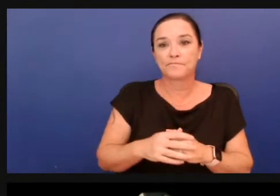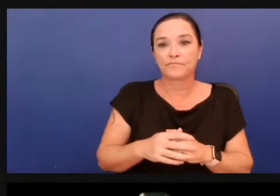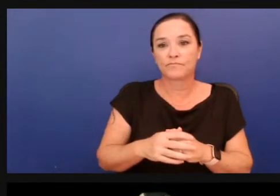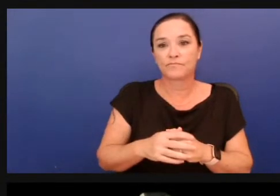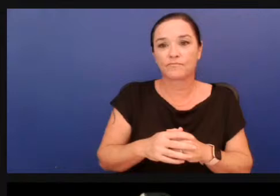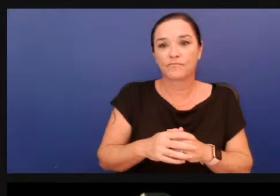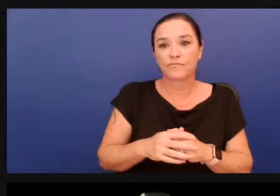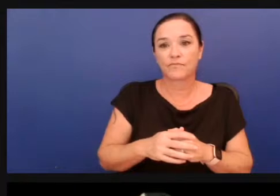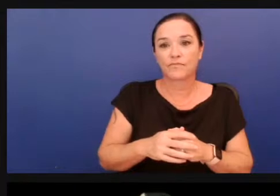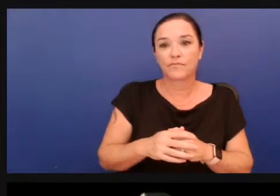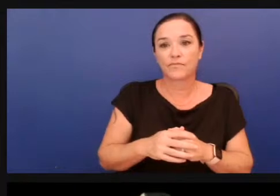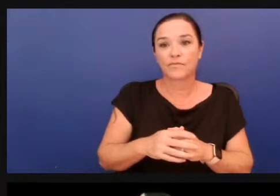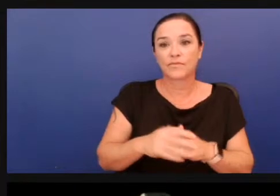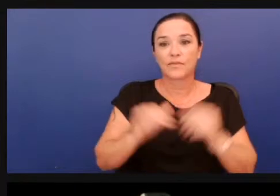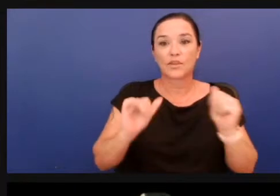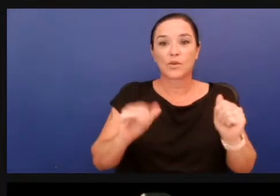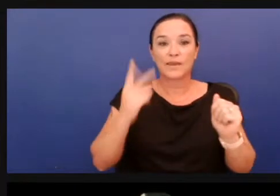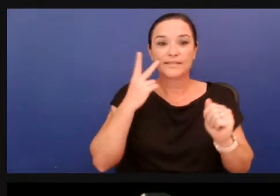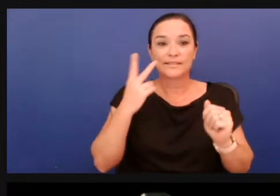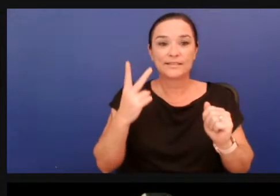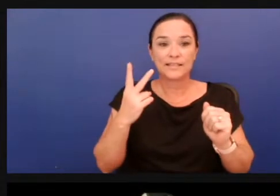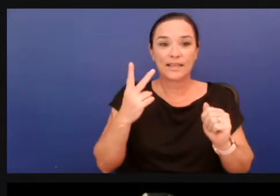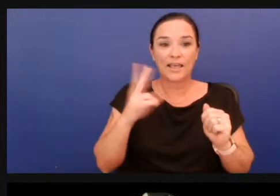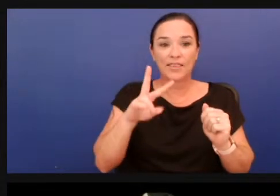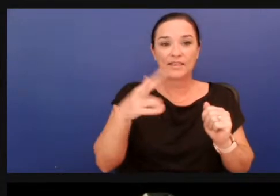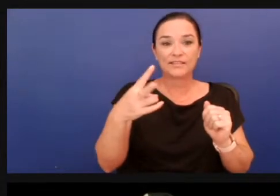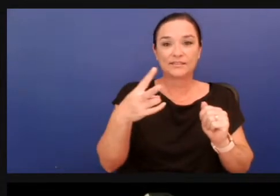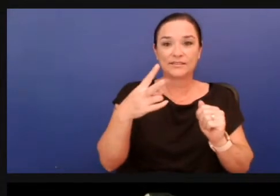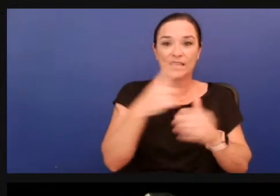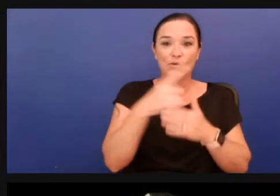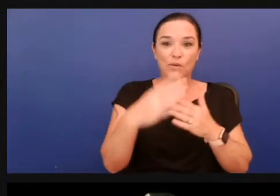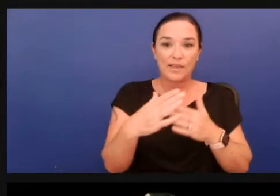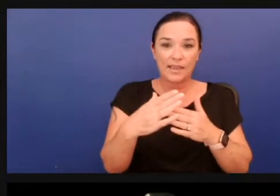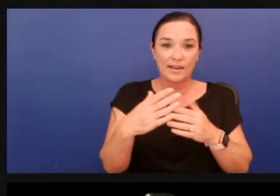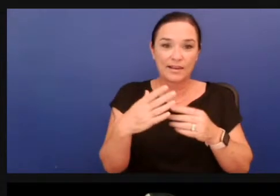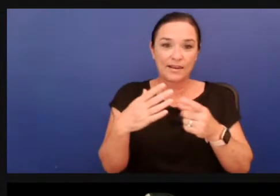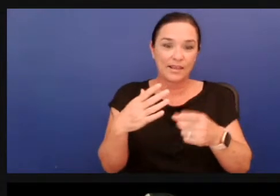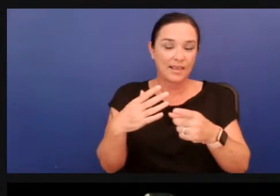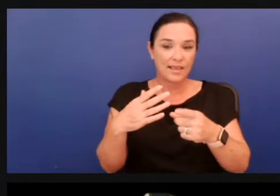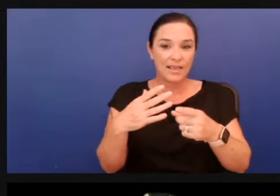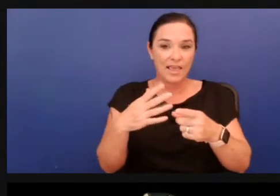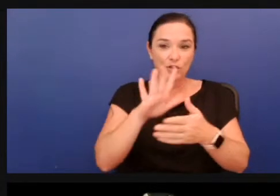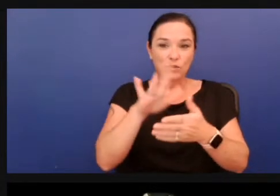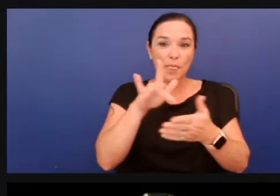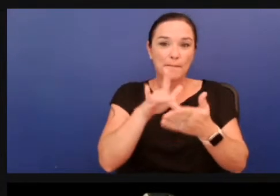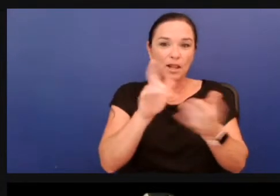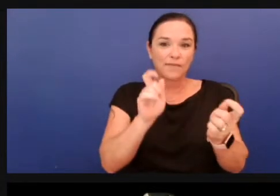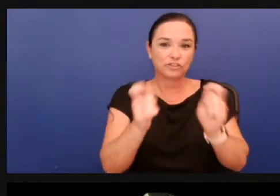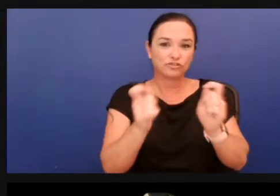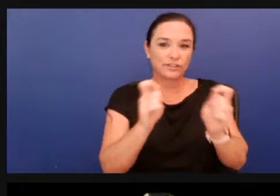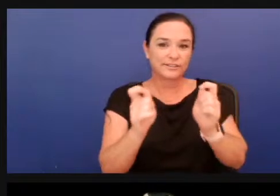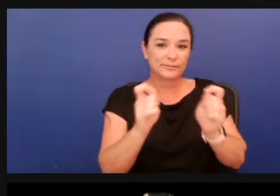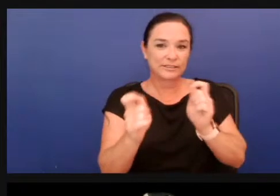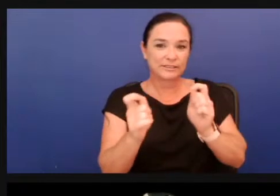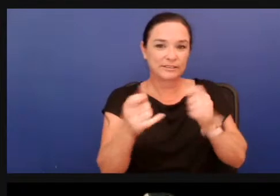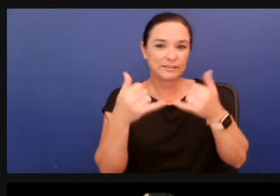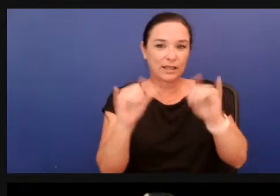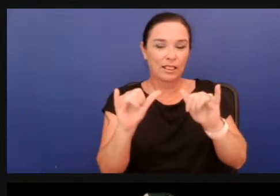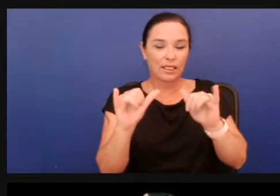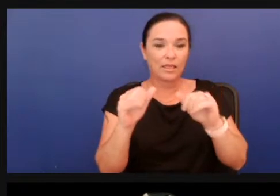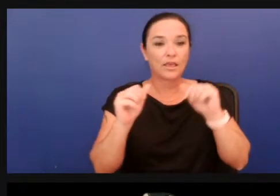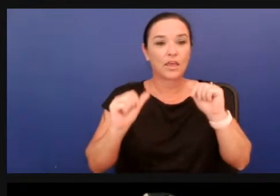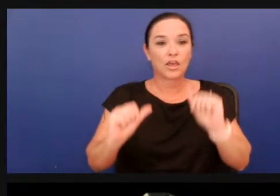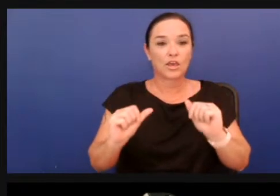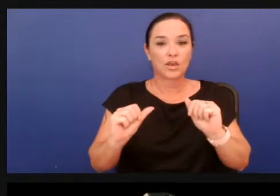as we can see, the second weekend ago, this was still in the middle of adjusting, right? So it could well be that they get